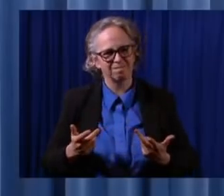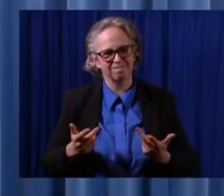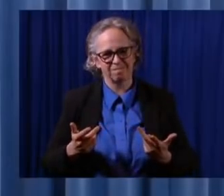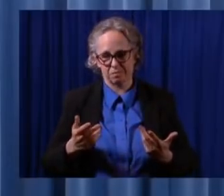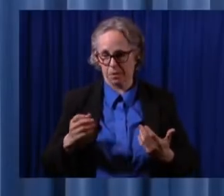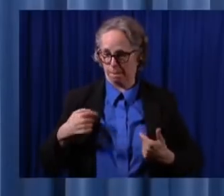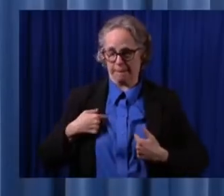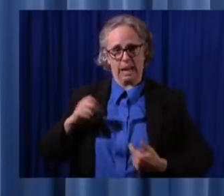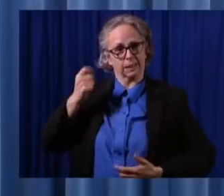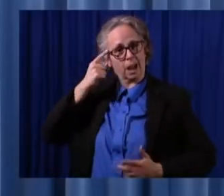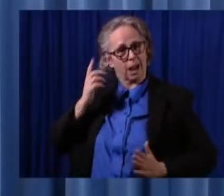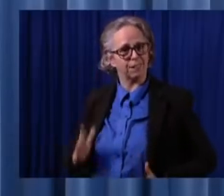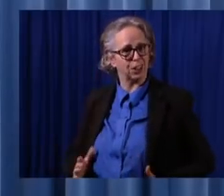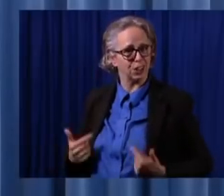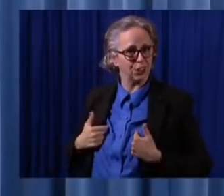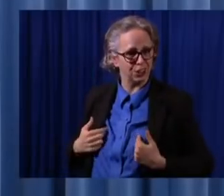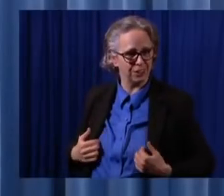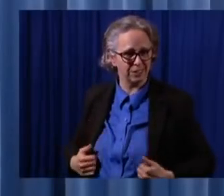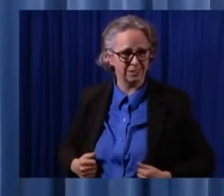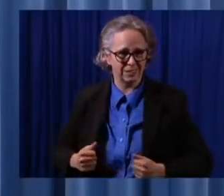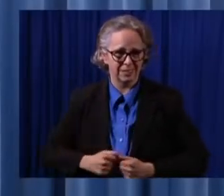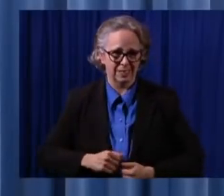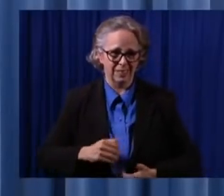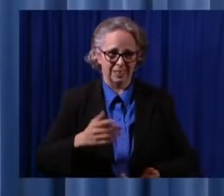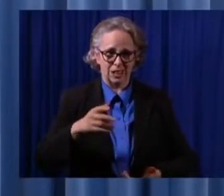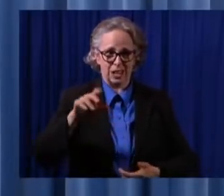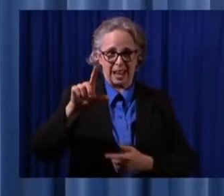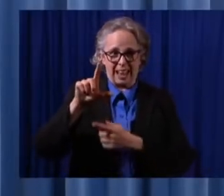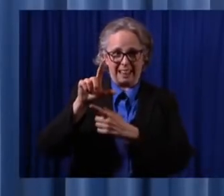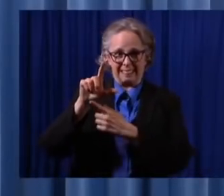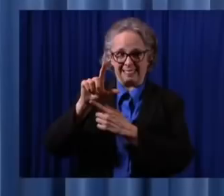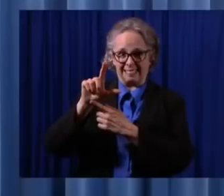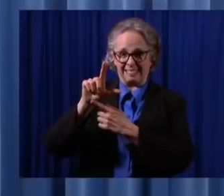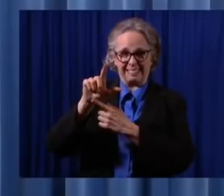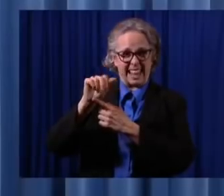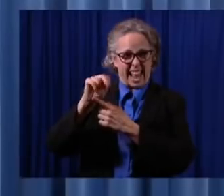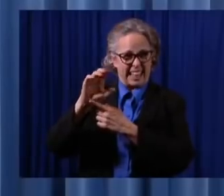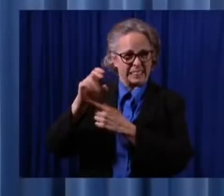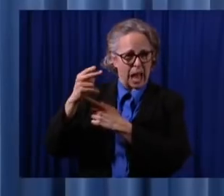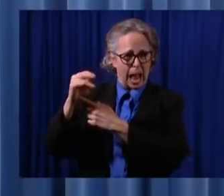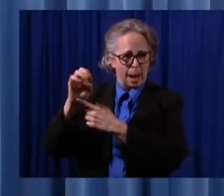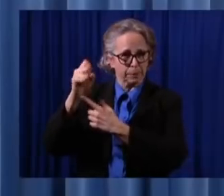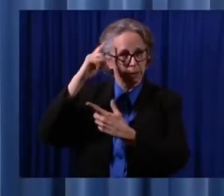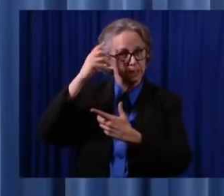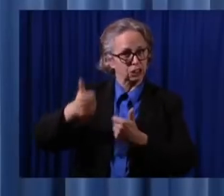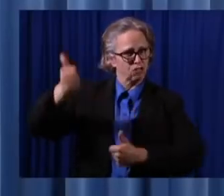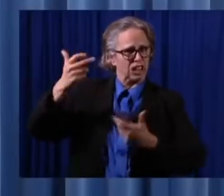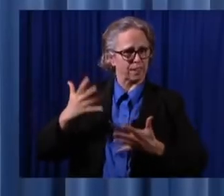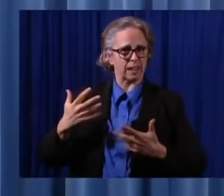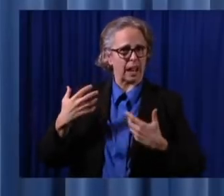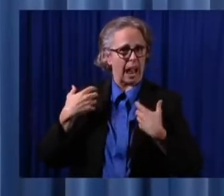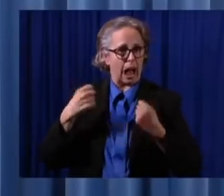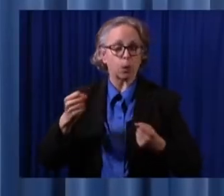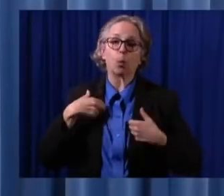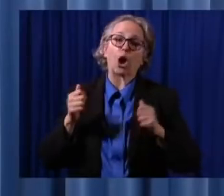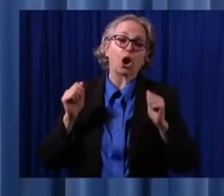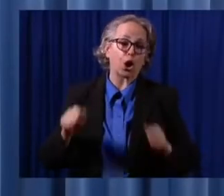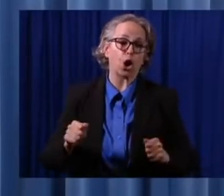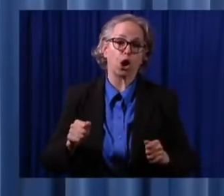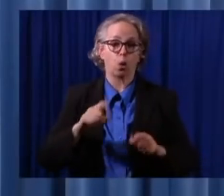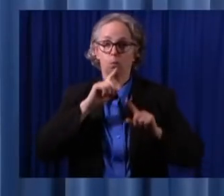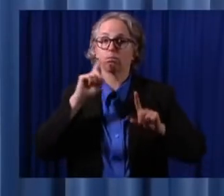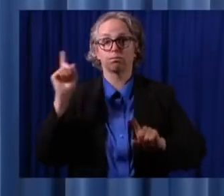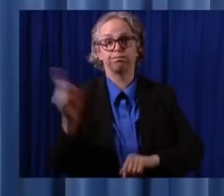and Lance Himes as director of health would order something. We don't want to do that unless it's just